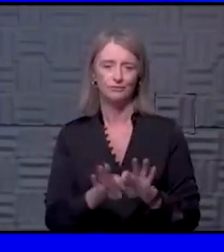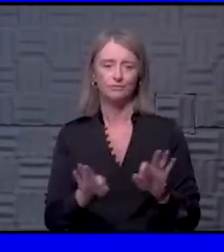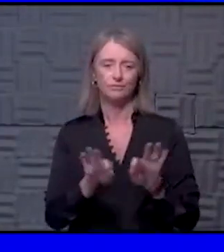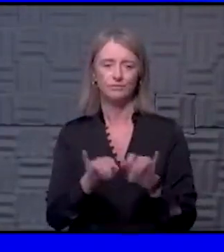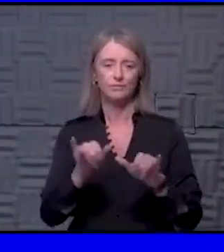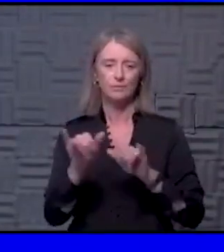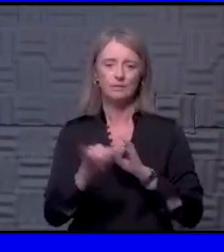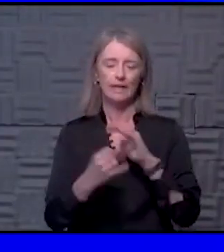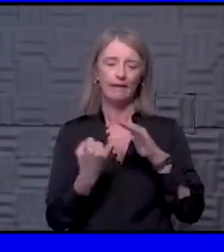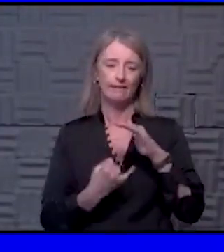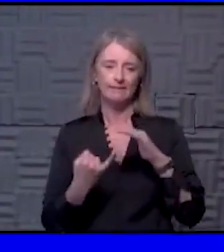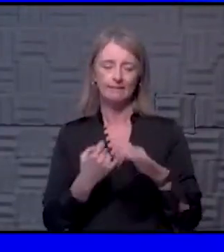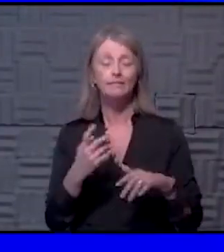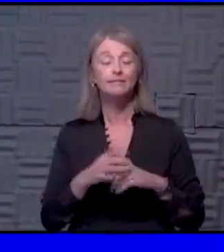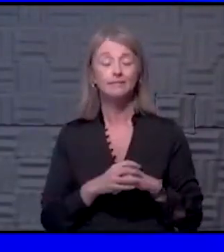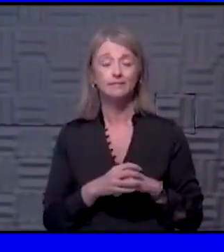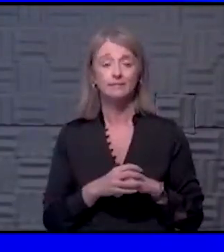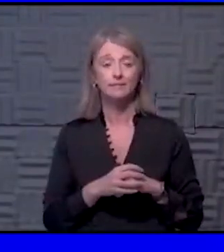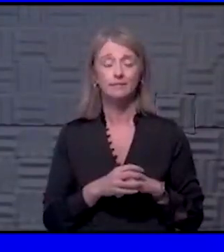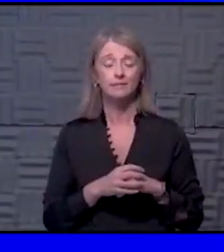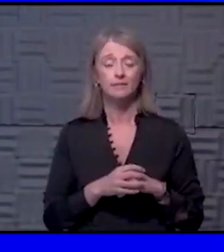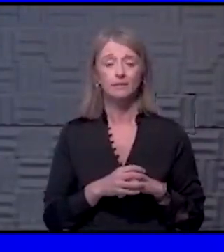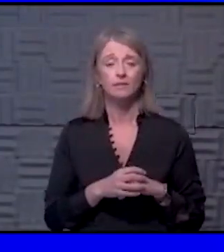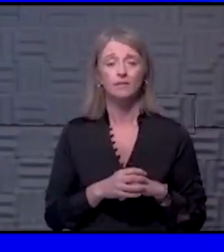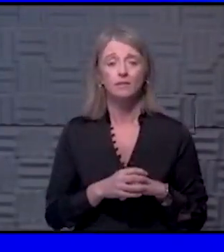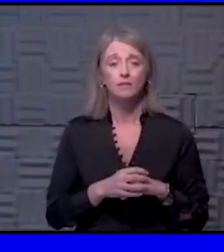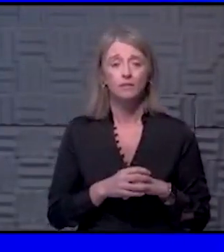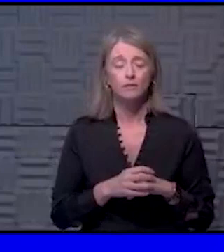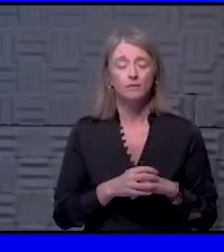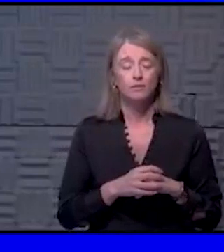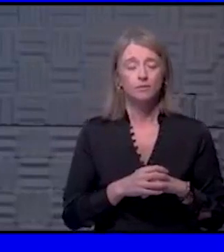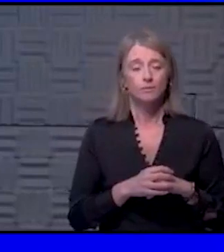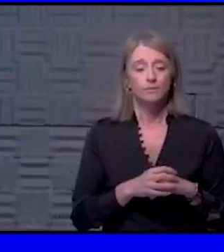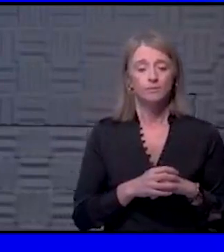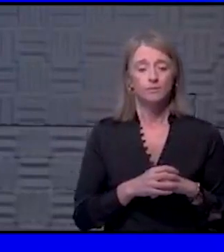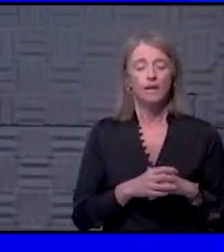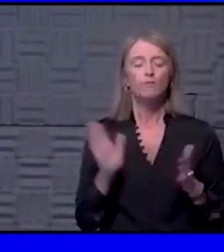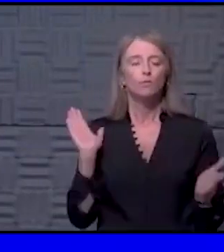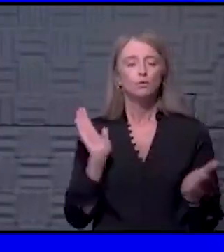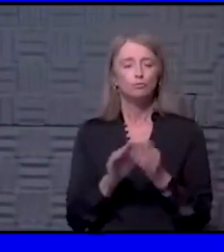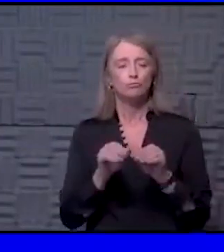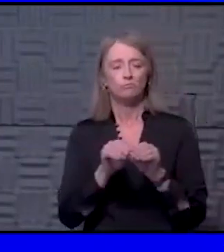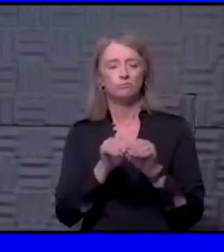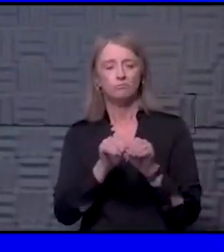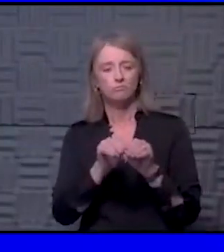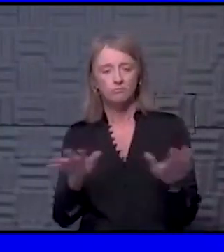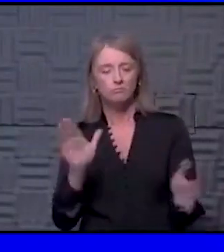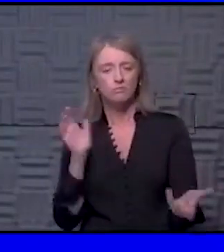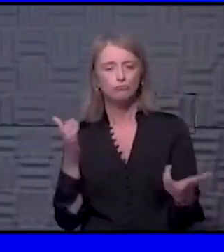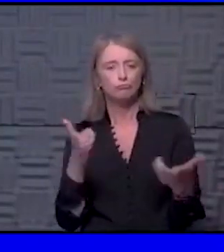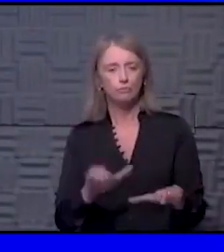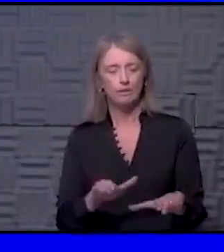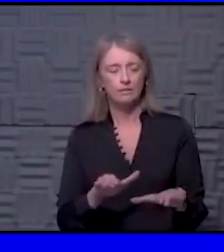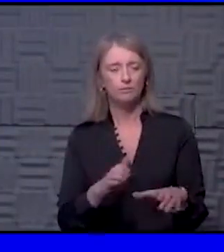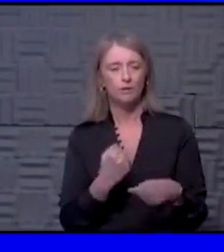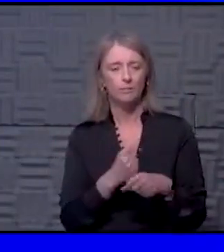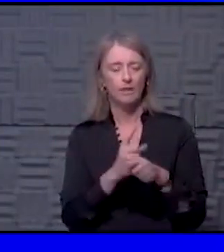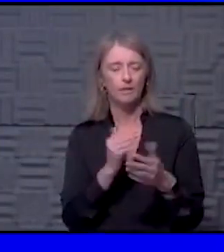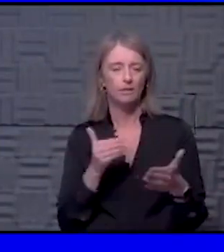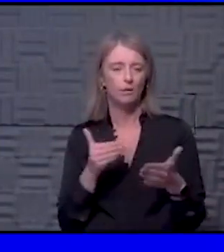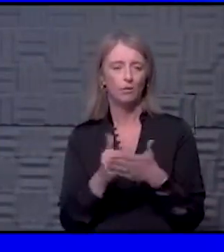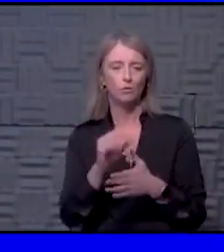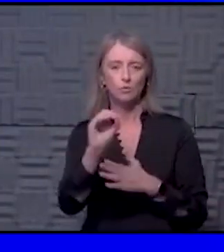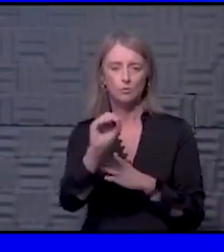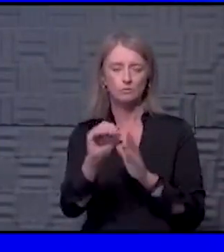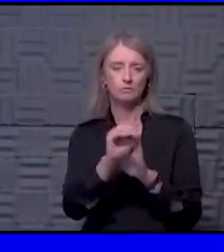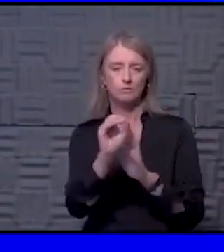stay isolated. So although you probably have reduced chance of spreading it to others, we just want to make that chance, close to zero